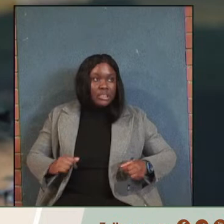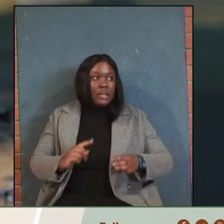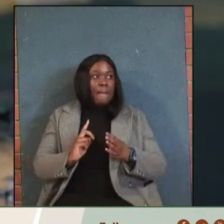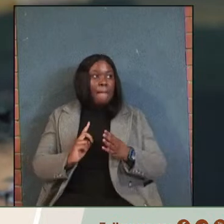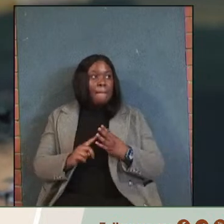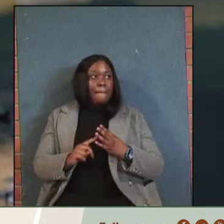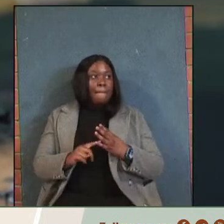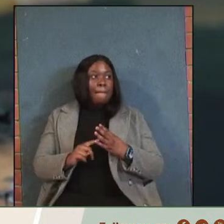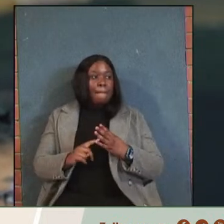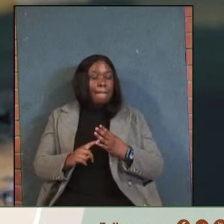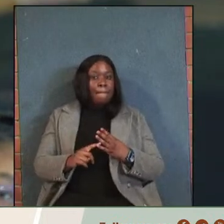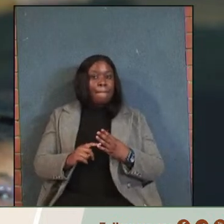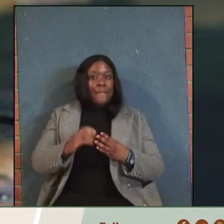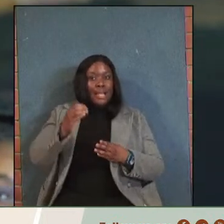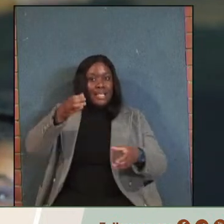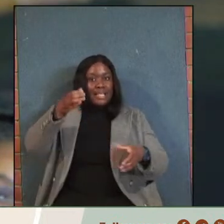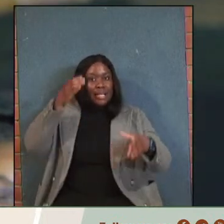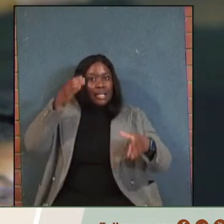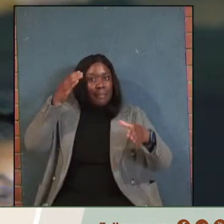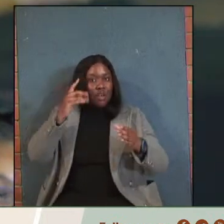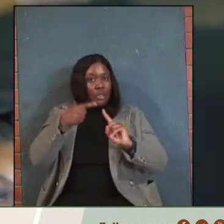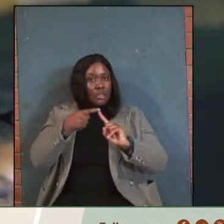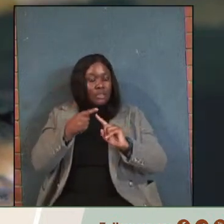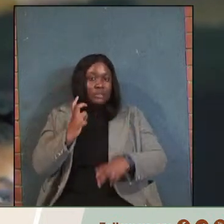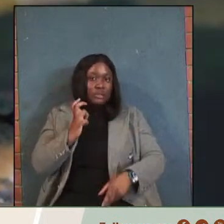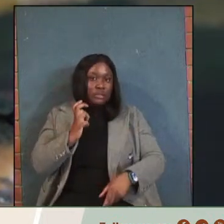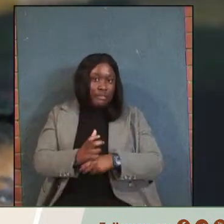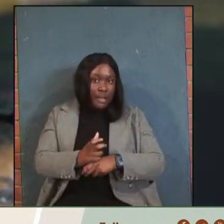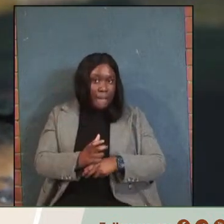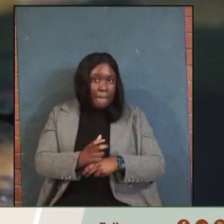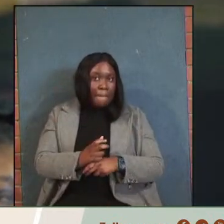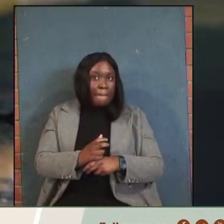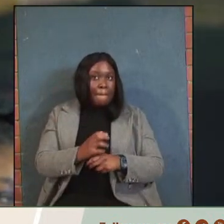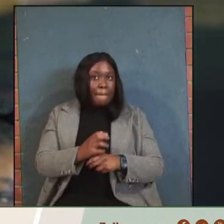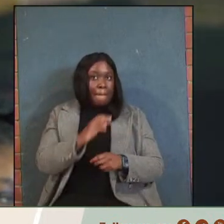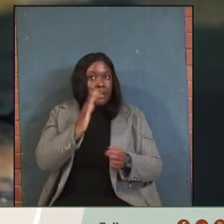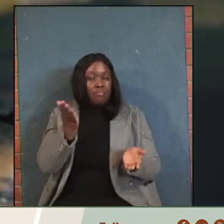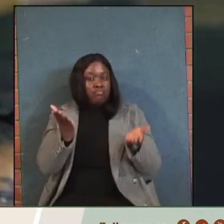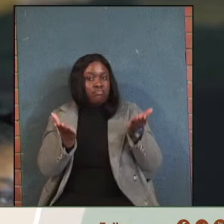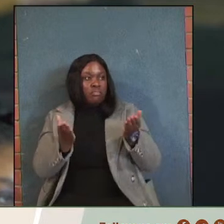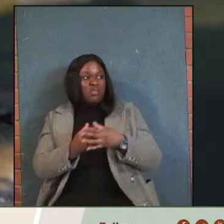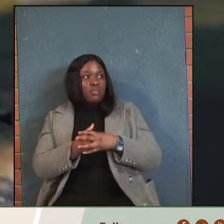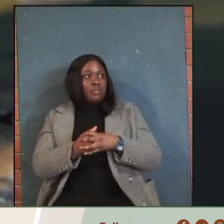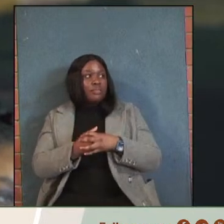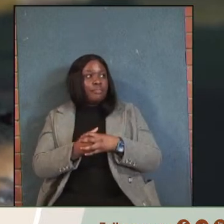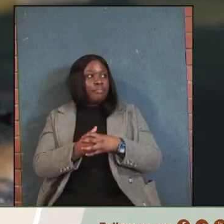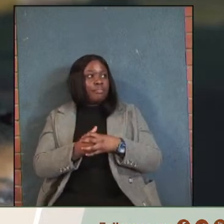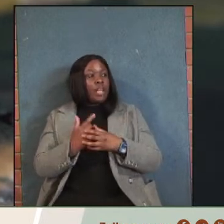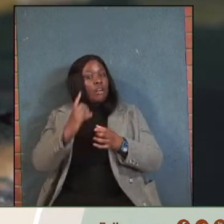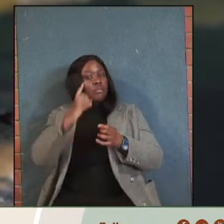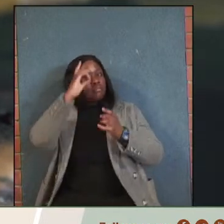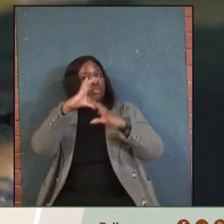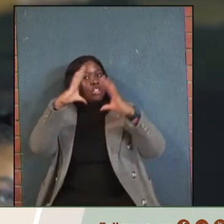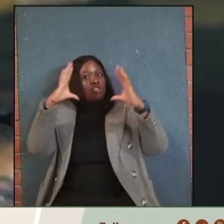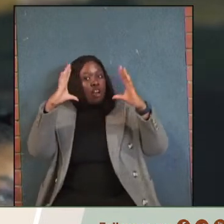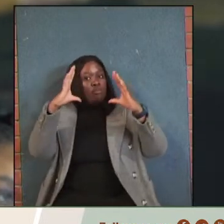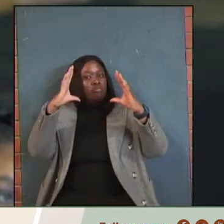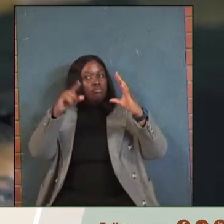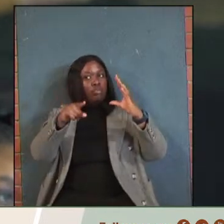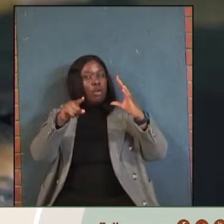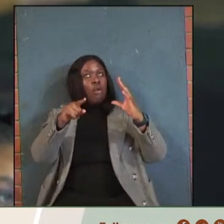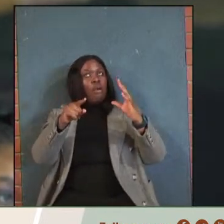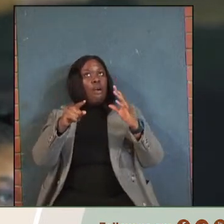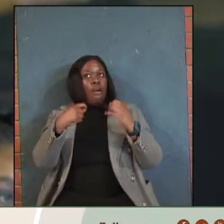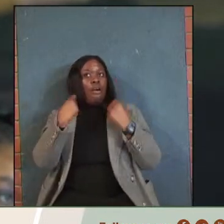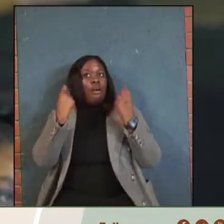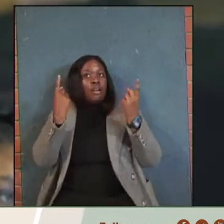and engaging with parents, and maintaining a balance between all of this stuff. So I've now painted a picture, and I've now given you challenges that